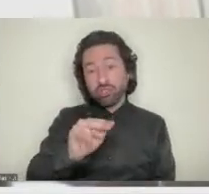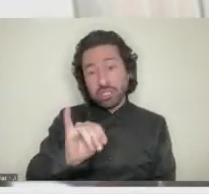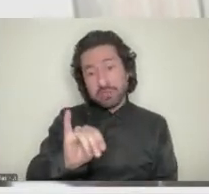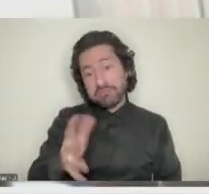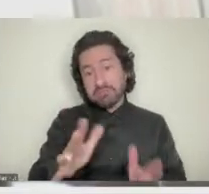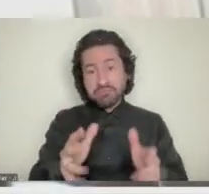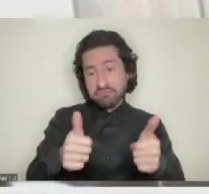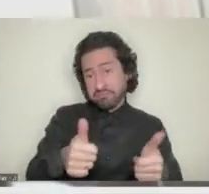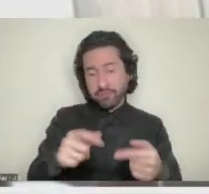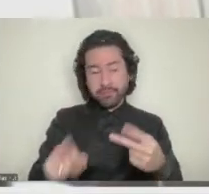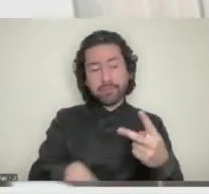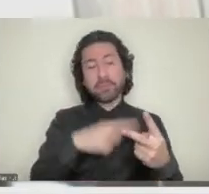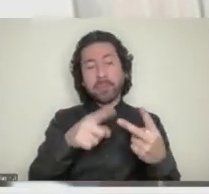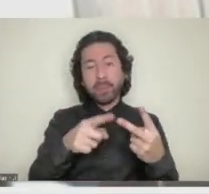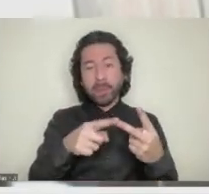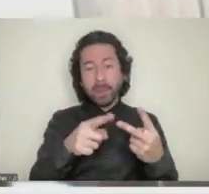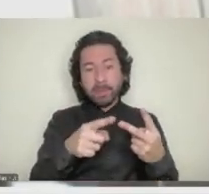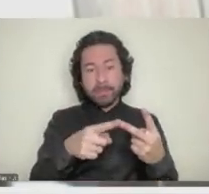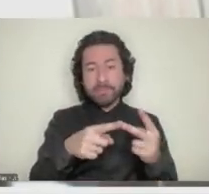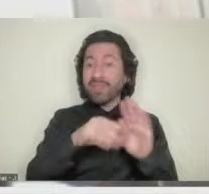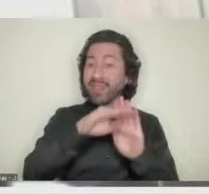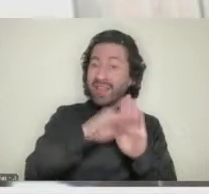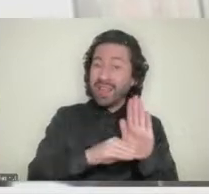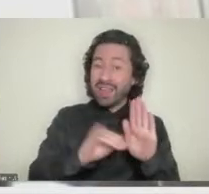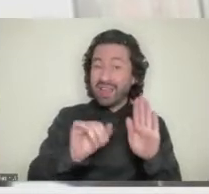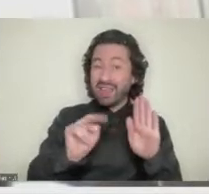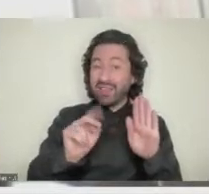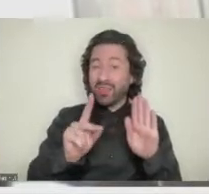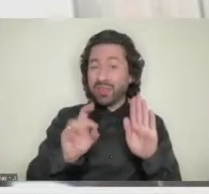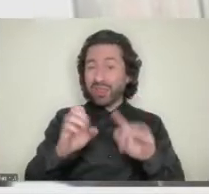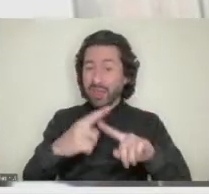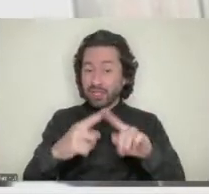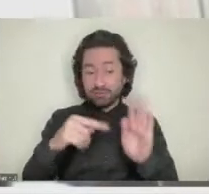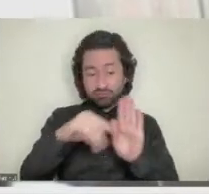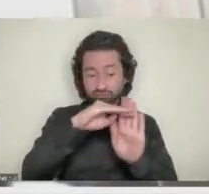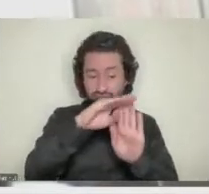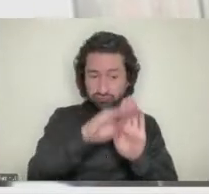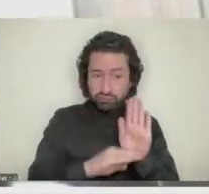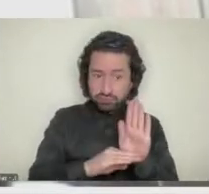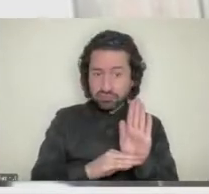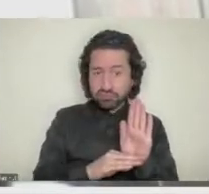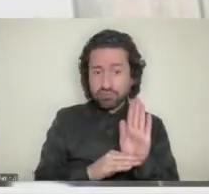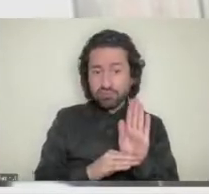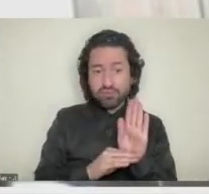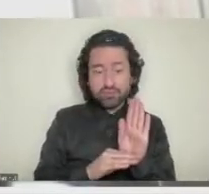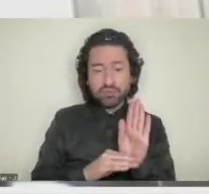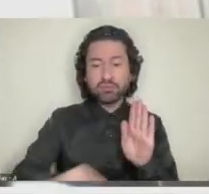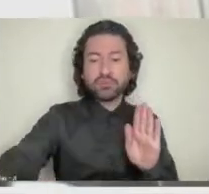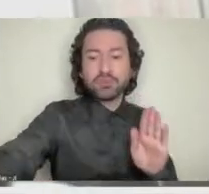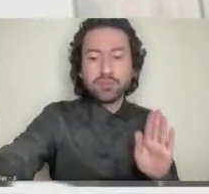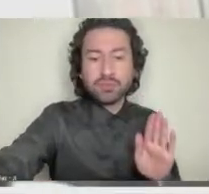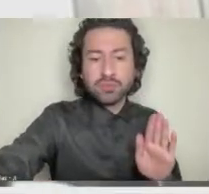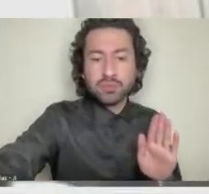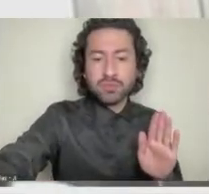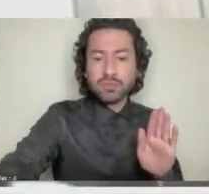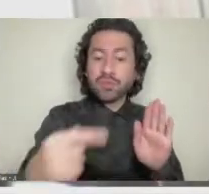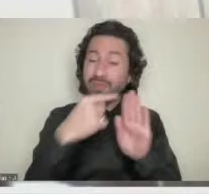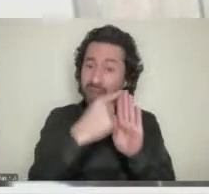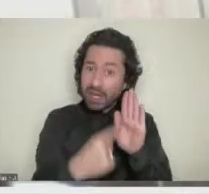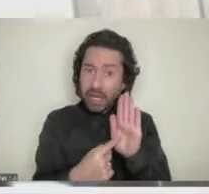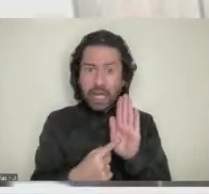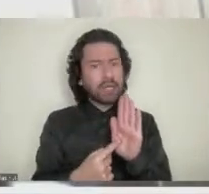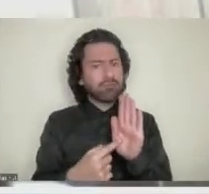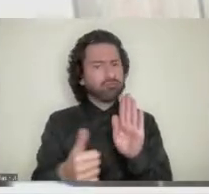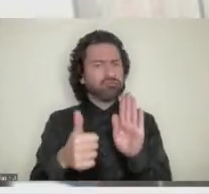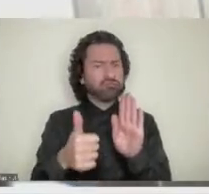index could work. The other index they propose is the variation coefficient, which is the